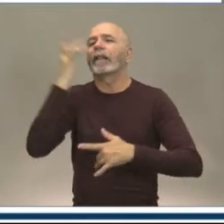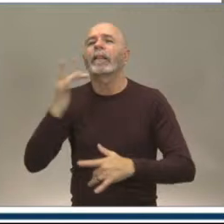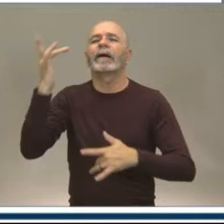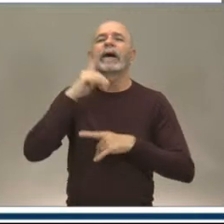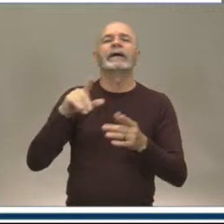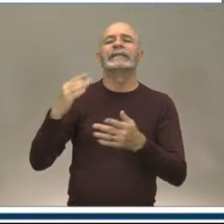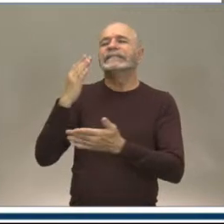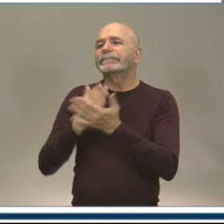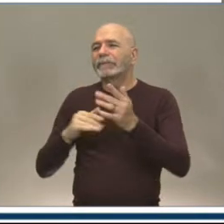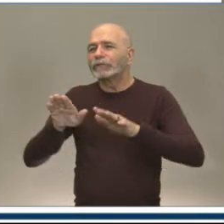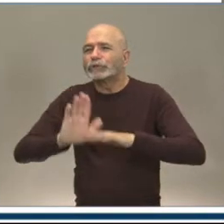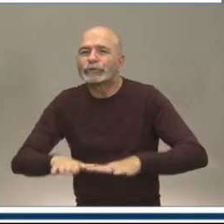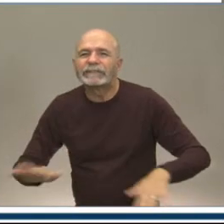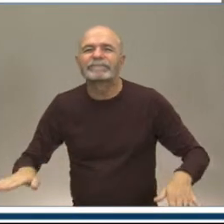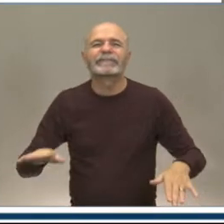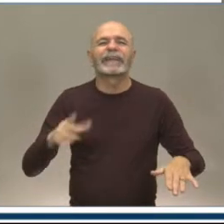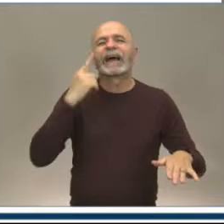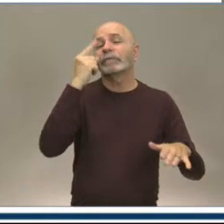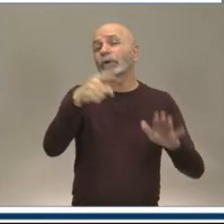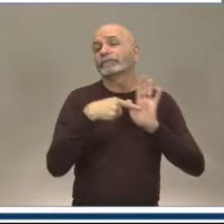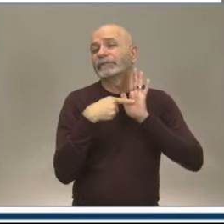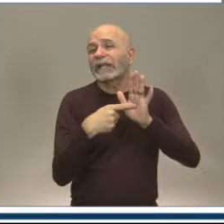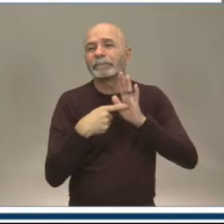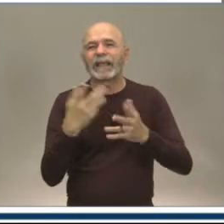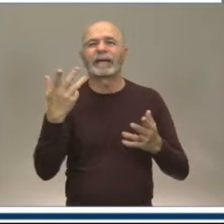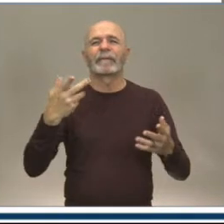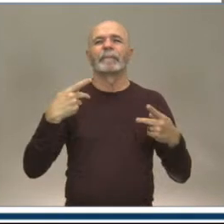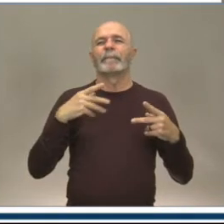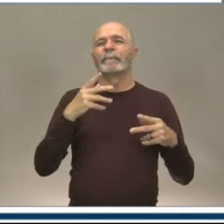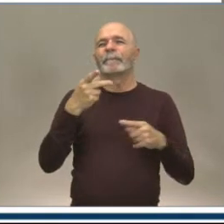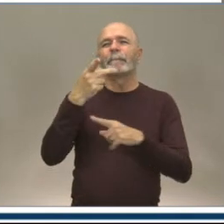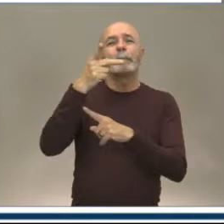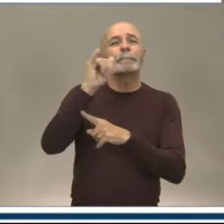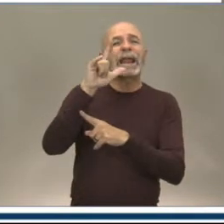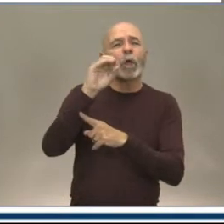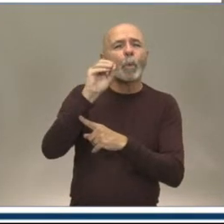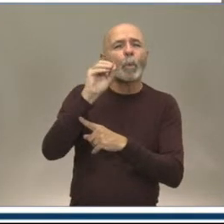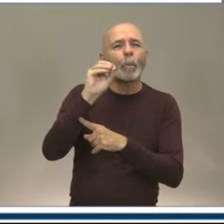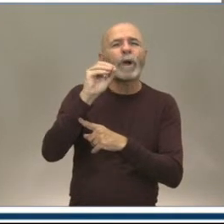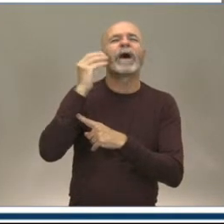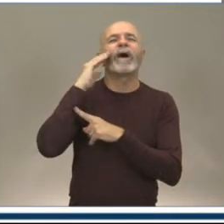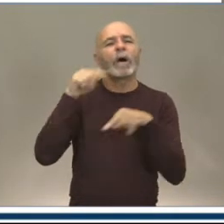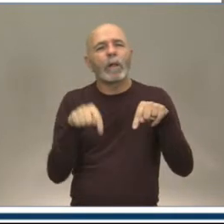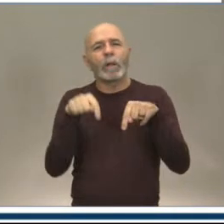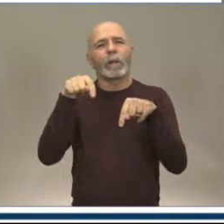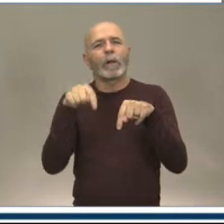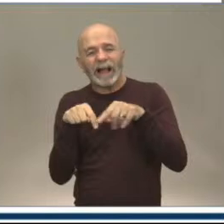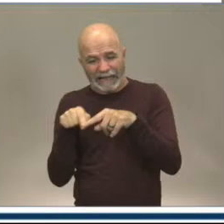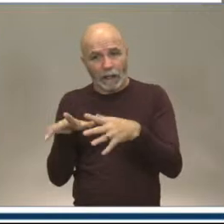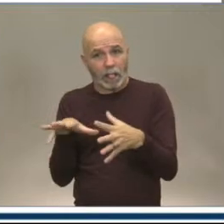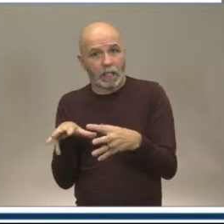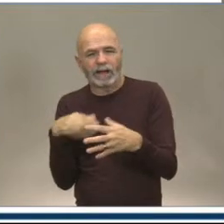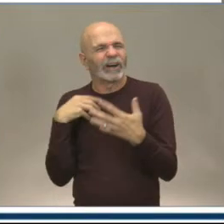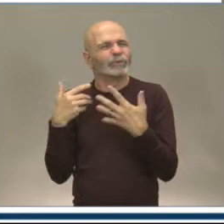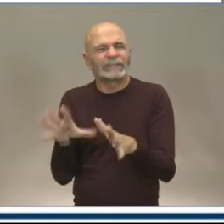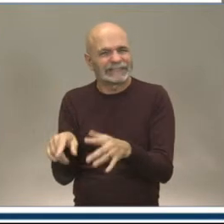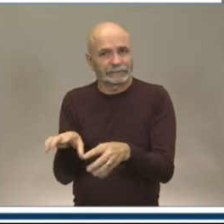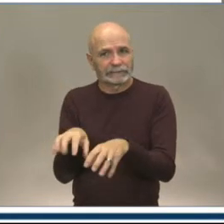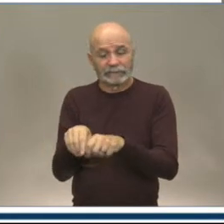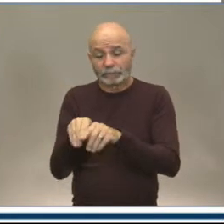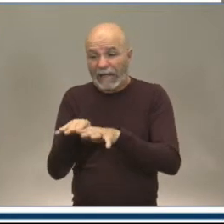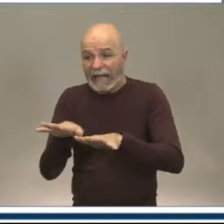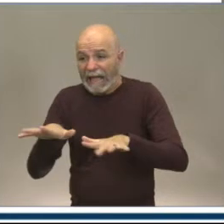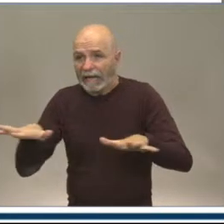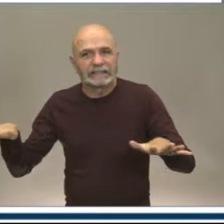against, one example being polio. This virus spreads very easily and quickly among unvaccinated groups,